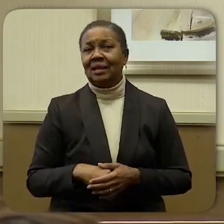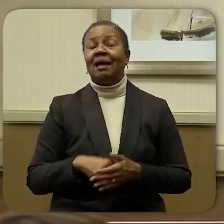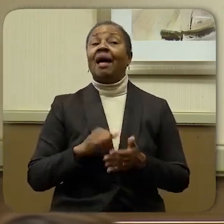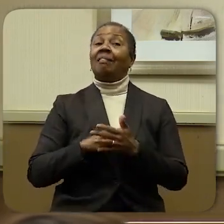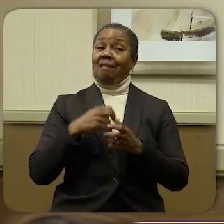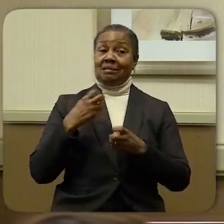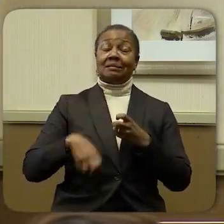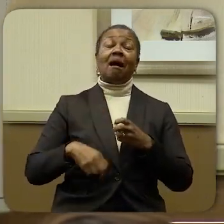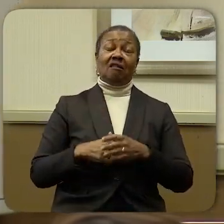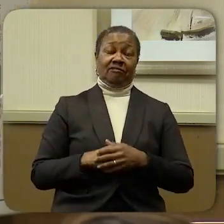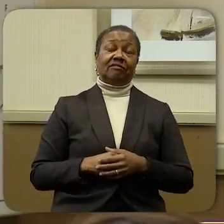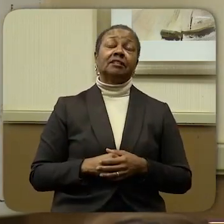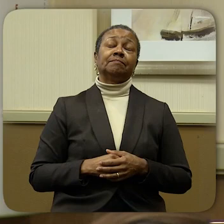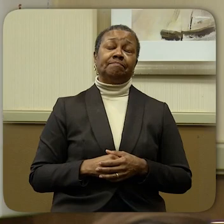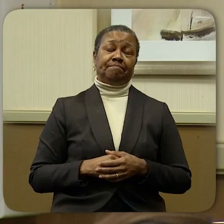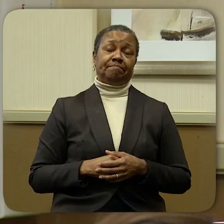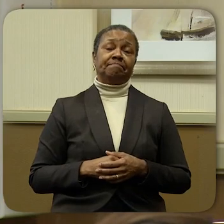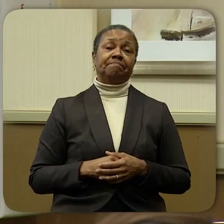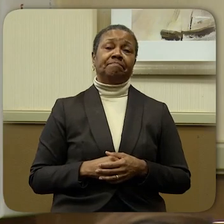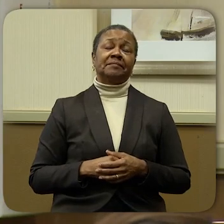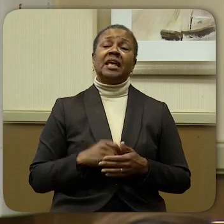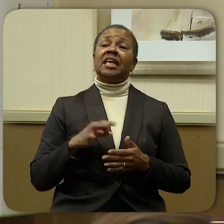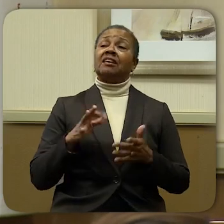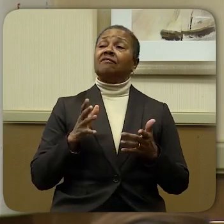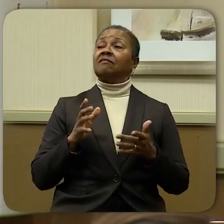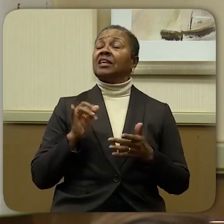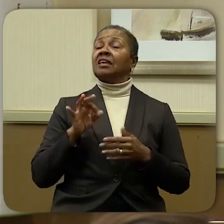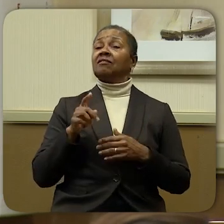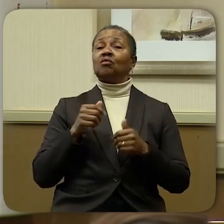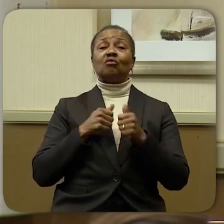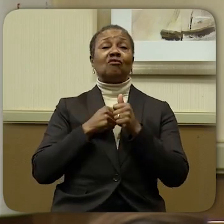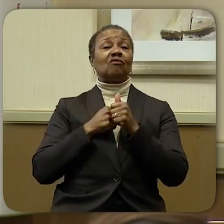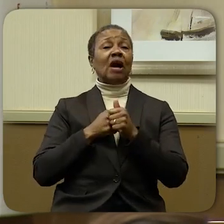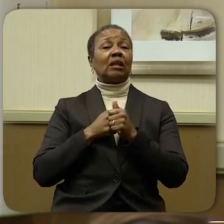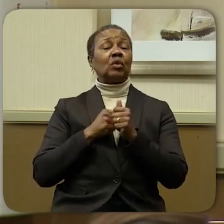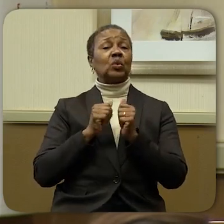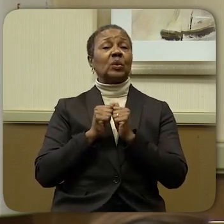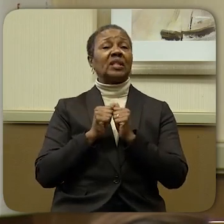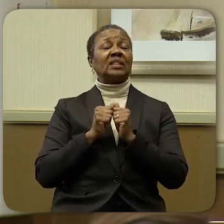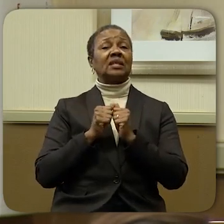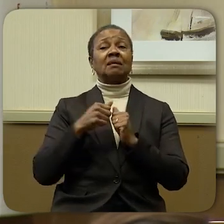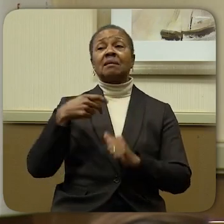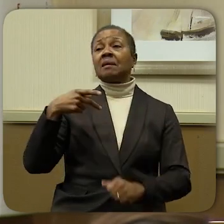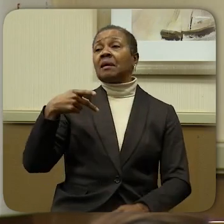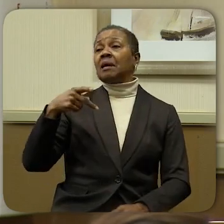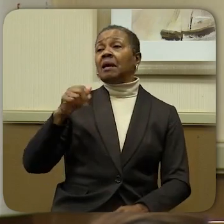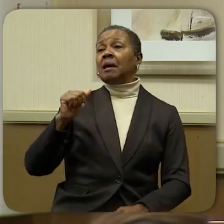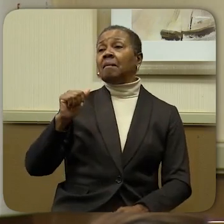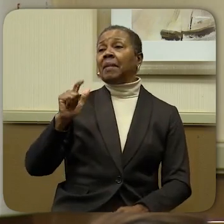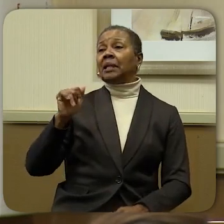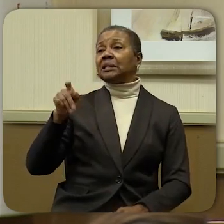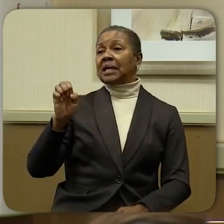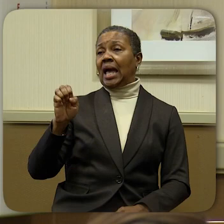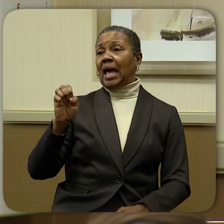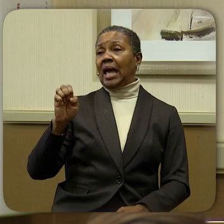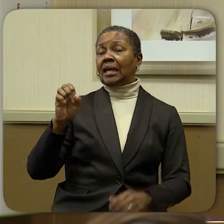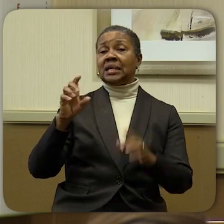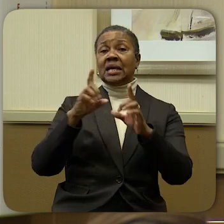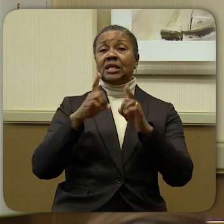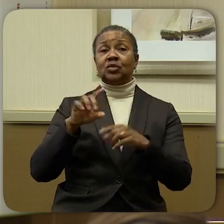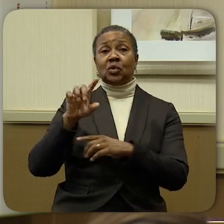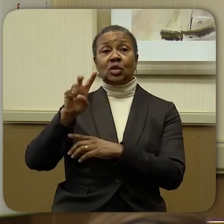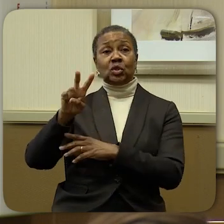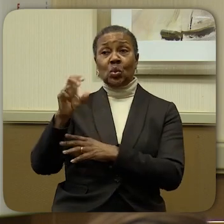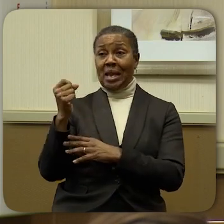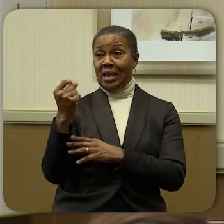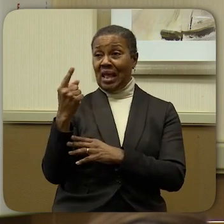tough. And I think for any of you who followed along with the Palatine District 211 cases over the past couple of